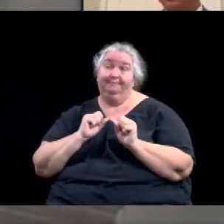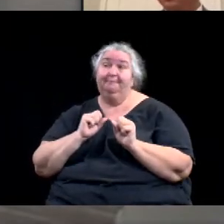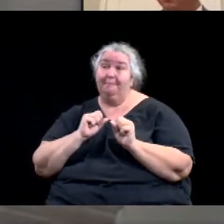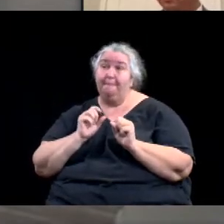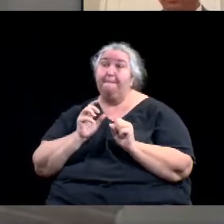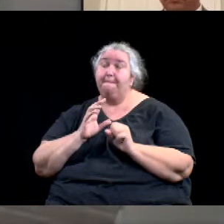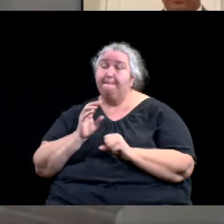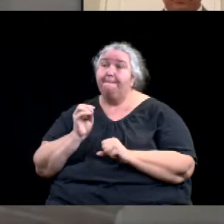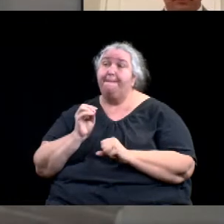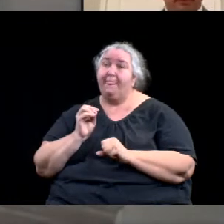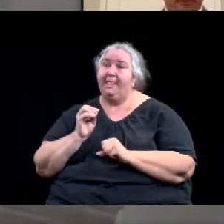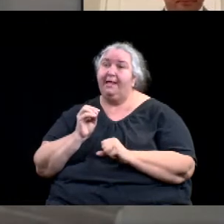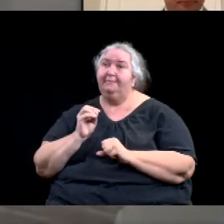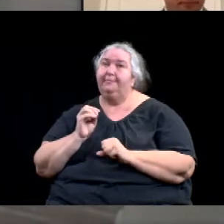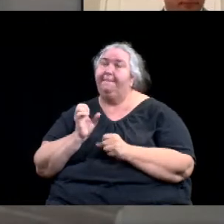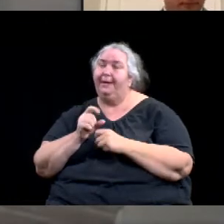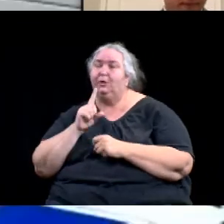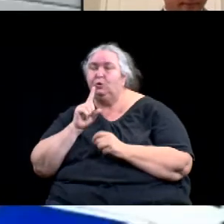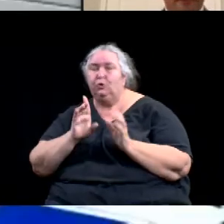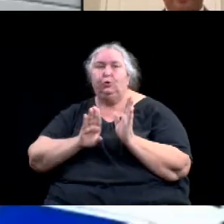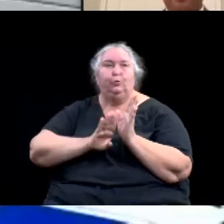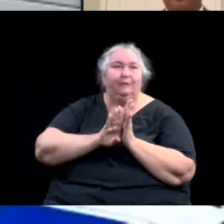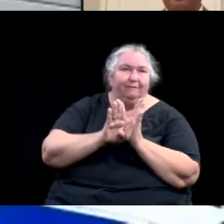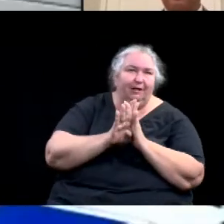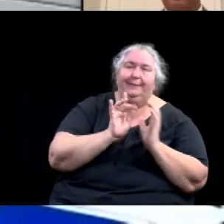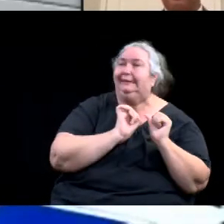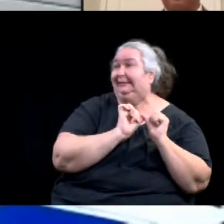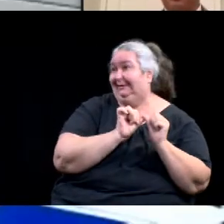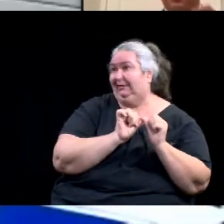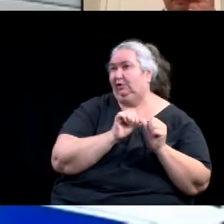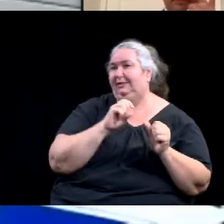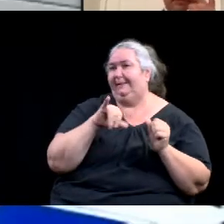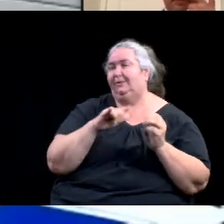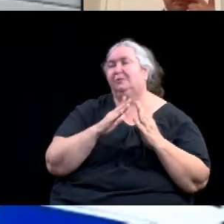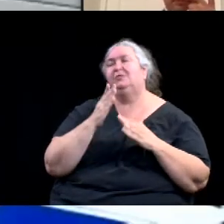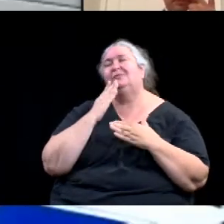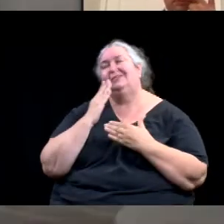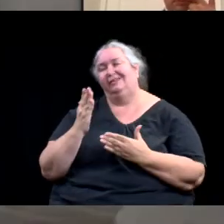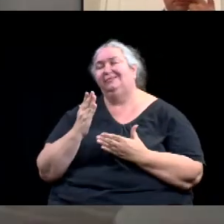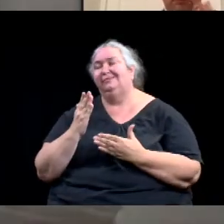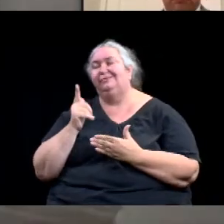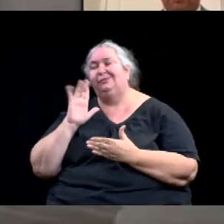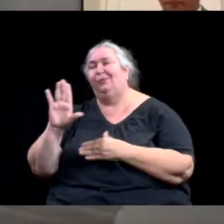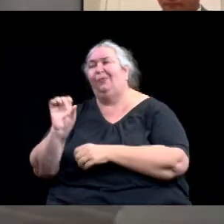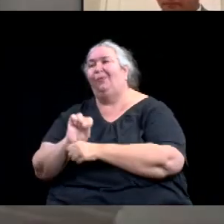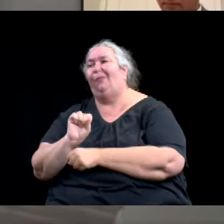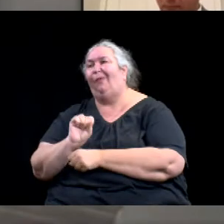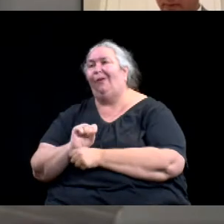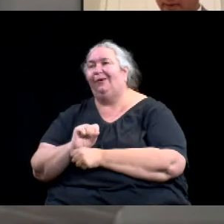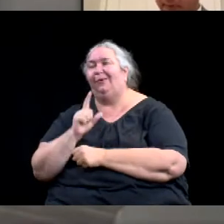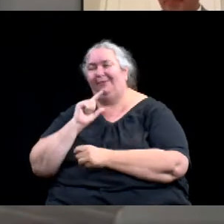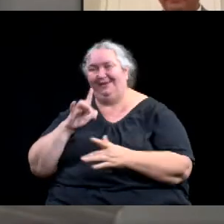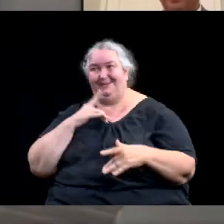excited about this proclamation today. You bet. Thank you. All right, we'll move on to our public hearings, and the first one